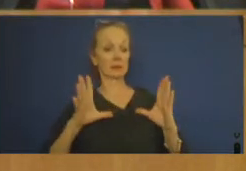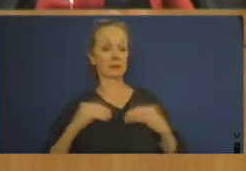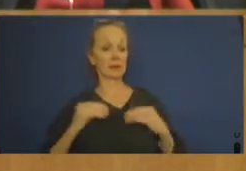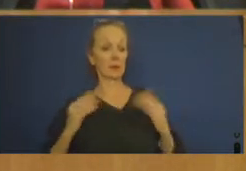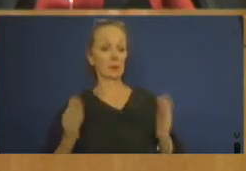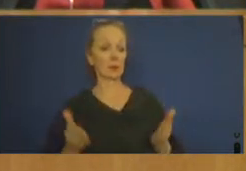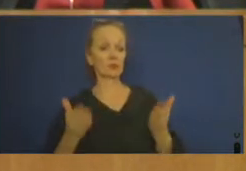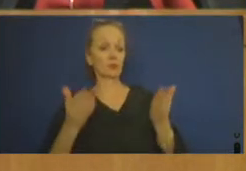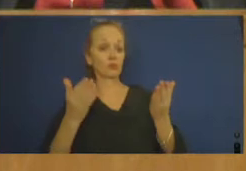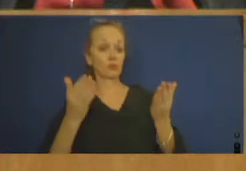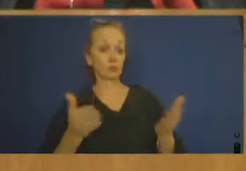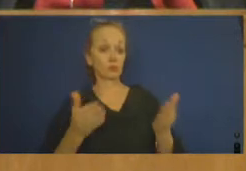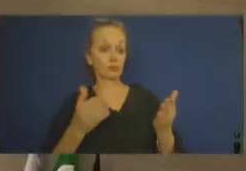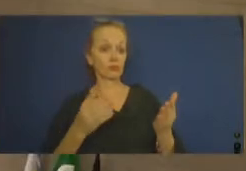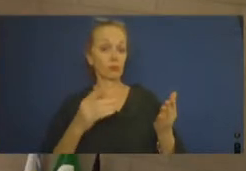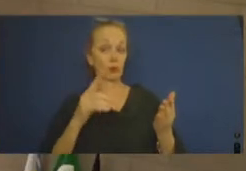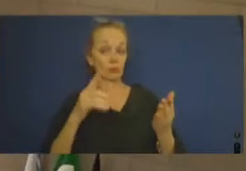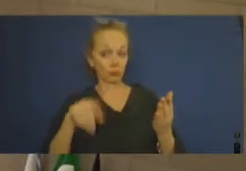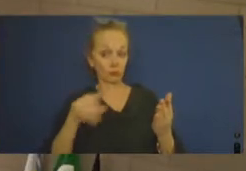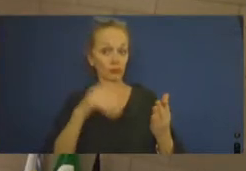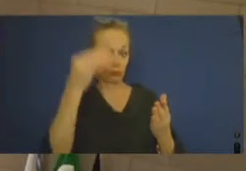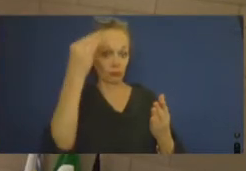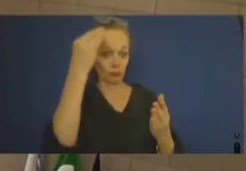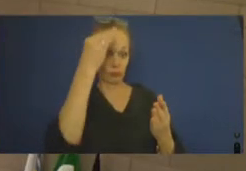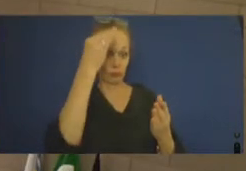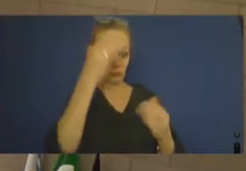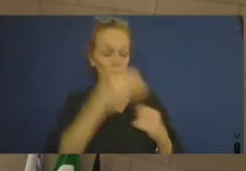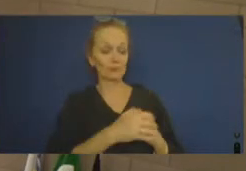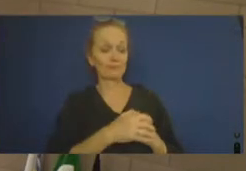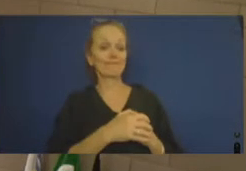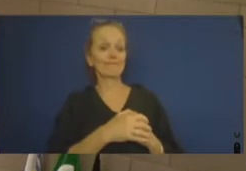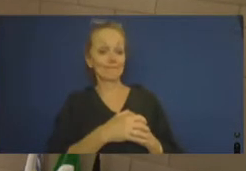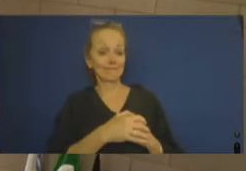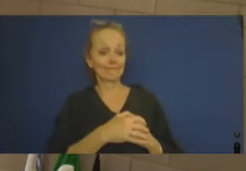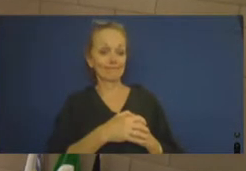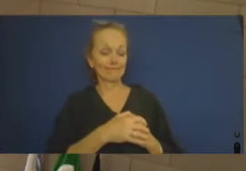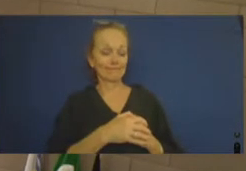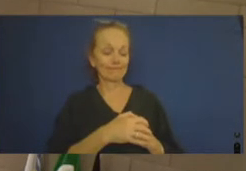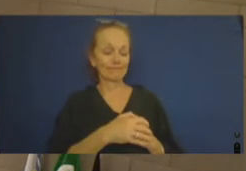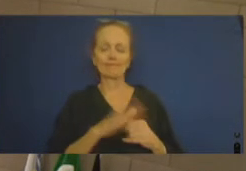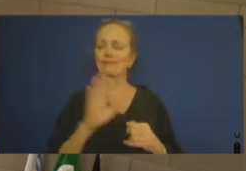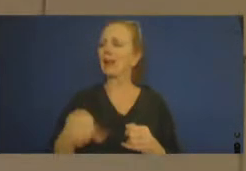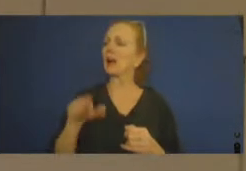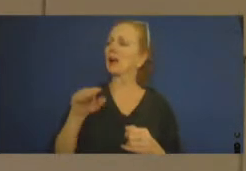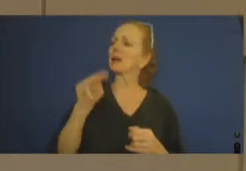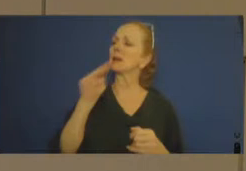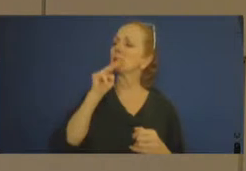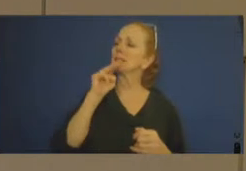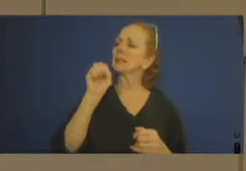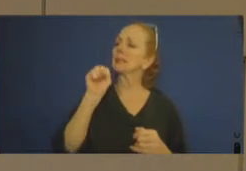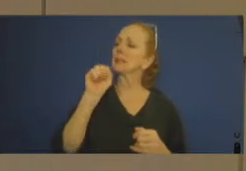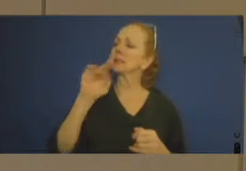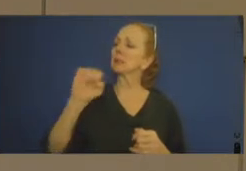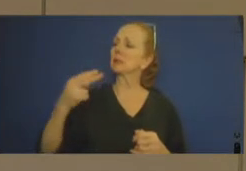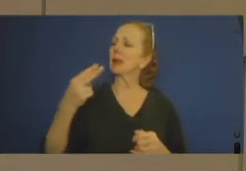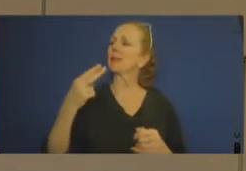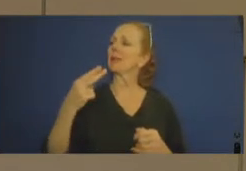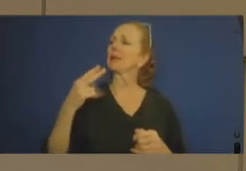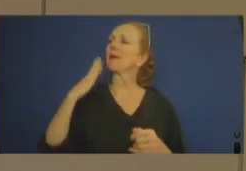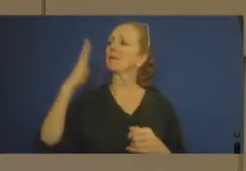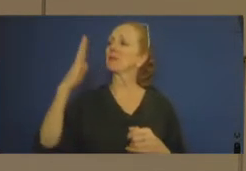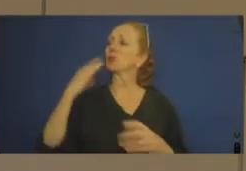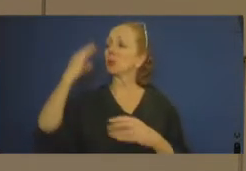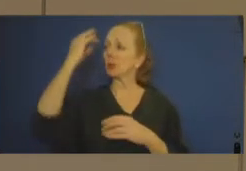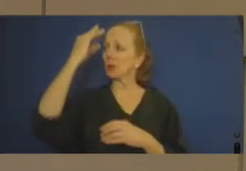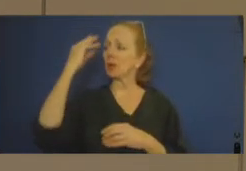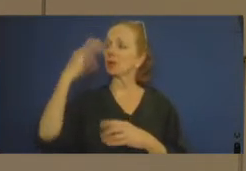consider. Okay. So, Ms. Smith, just as we consider that, in the future, if there's, of course, movement